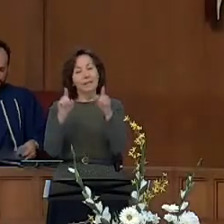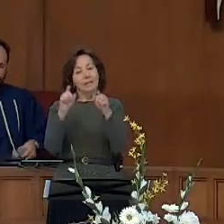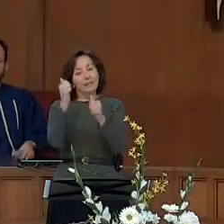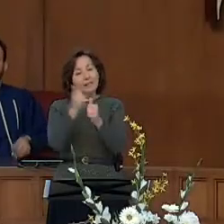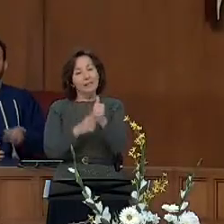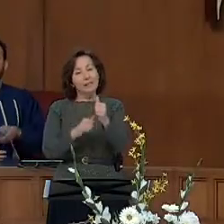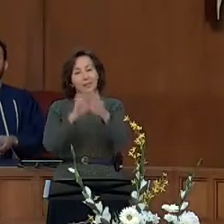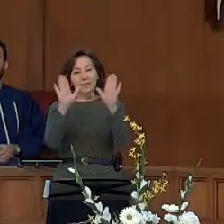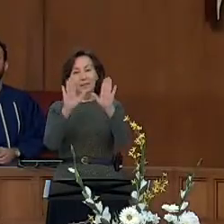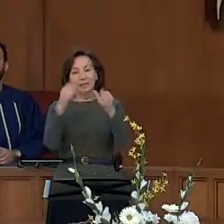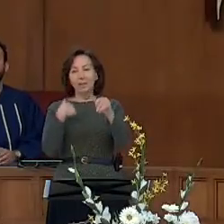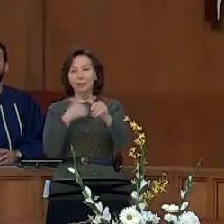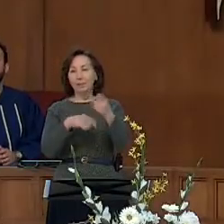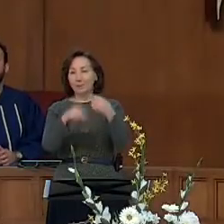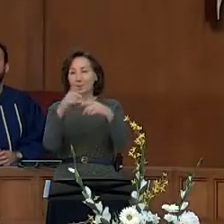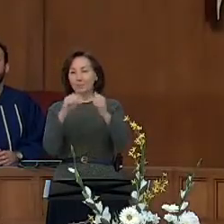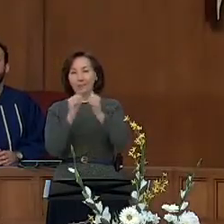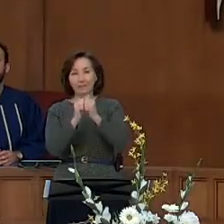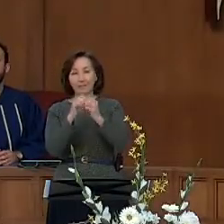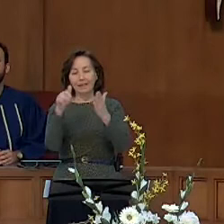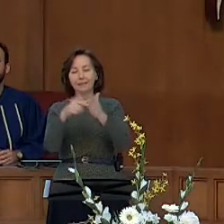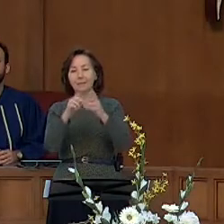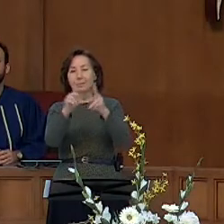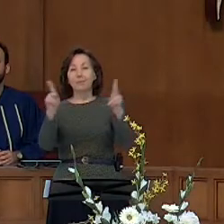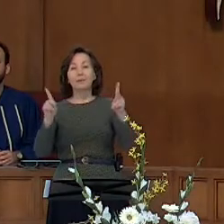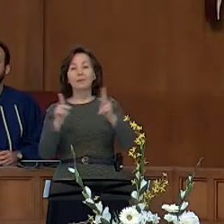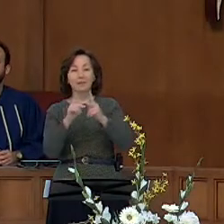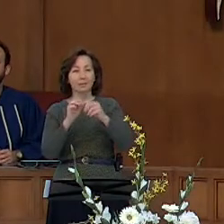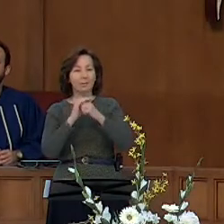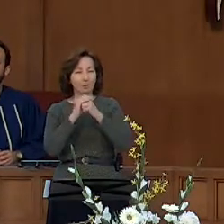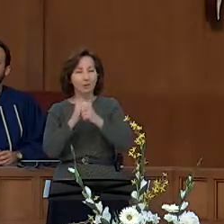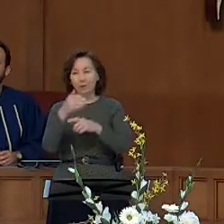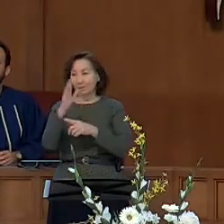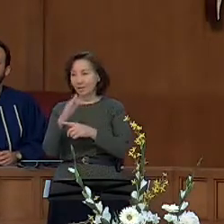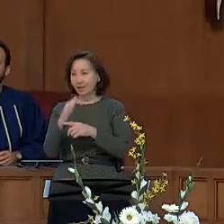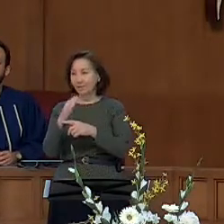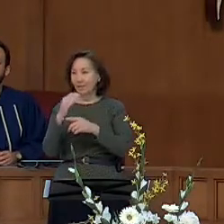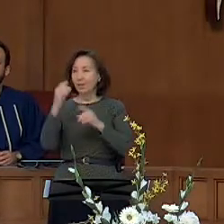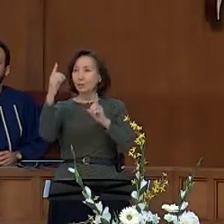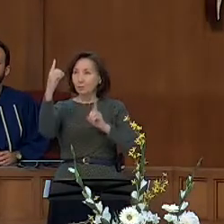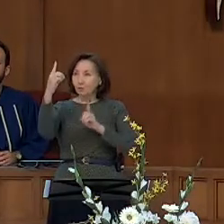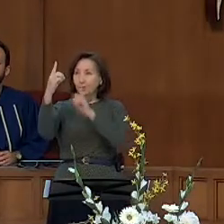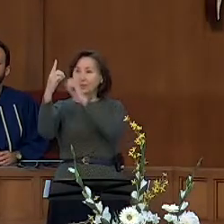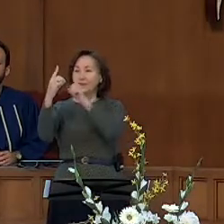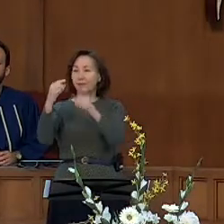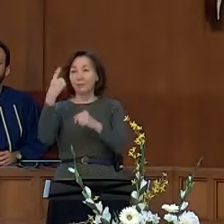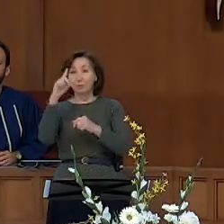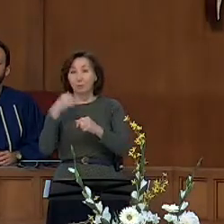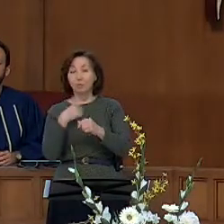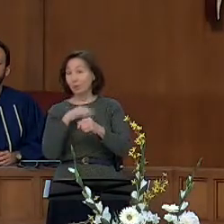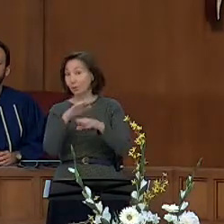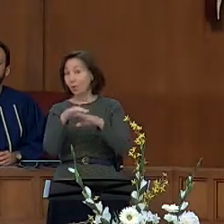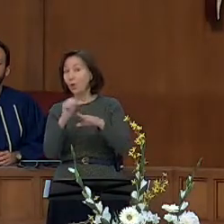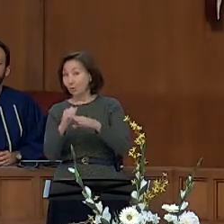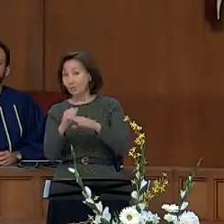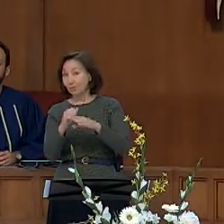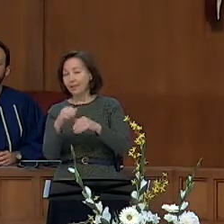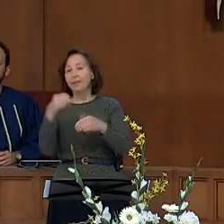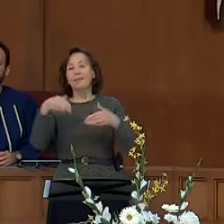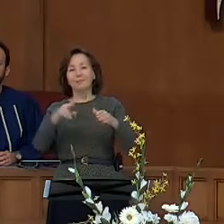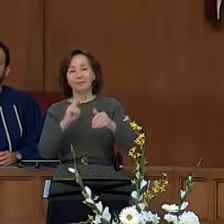we come together in this place to worship God, to draw nearer for we are called to draw near. Let us